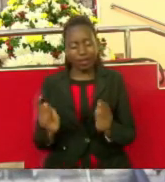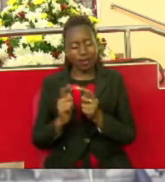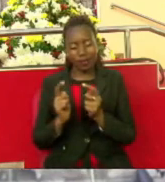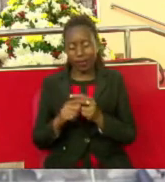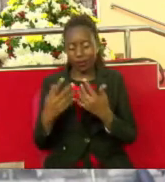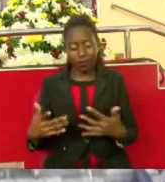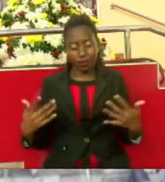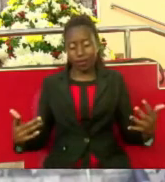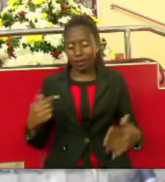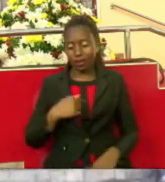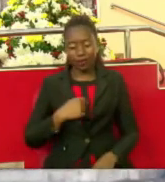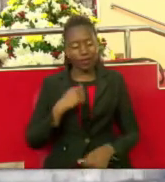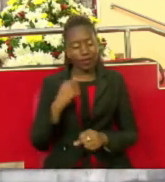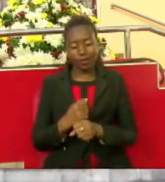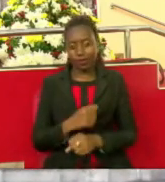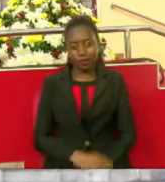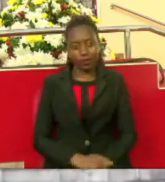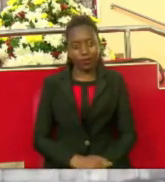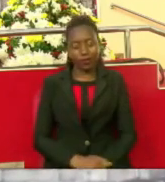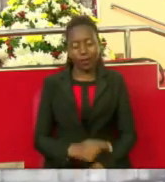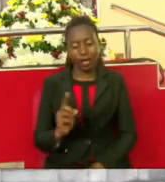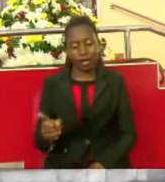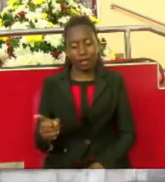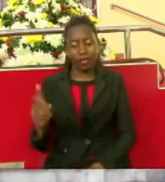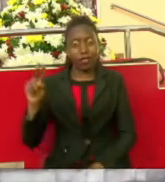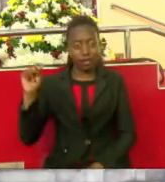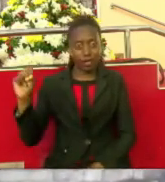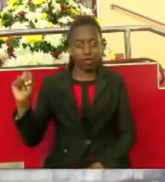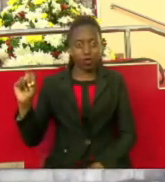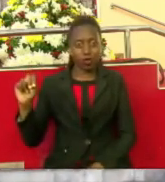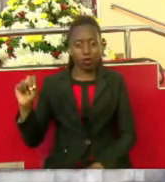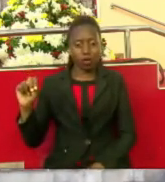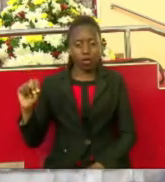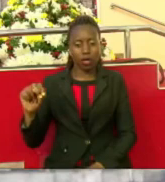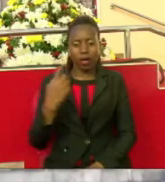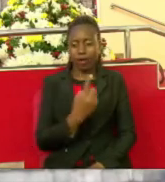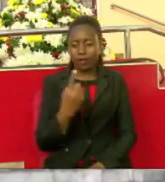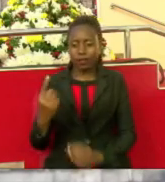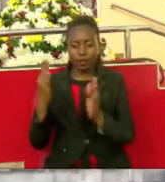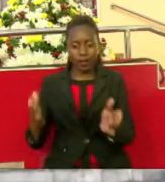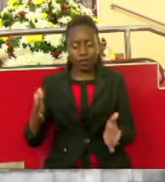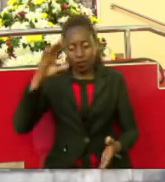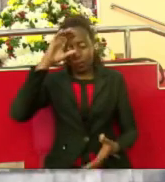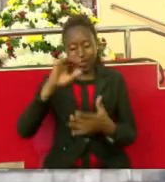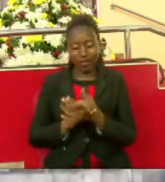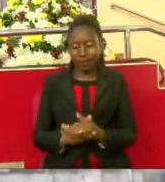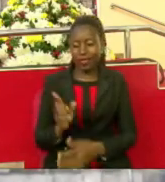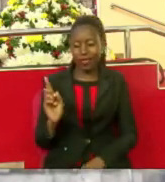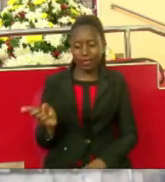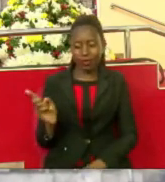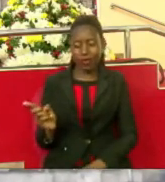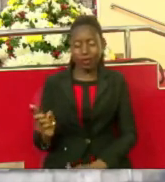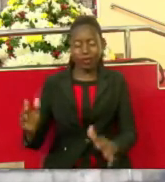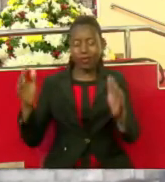Nelson Mandela. Uyo ni Nelson Mandela. Where everybody believed he's the greatest man that ever lived. Wakati kila mtu aliamini kwamba yule mtu mkuu sana